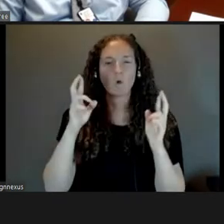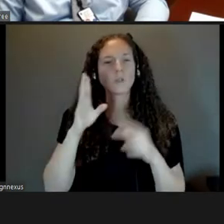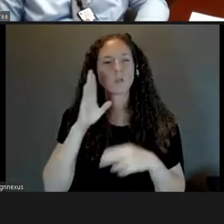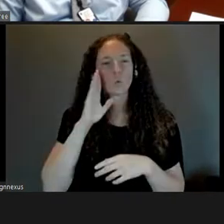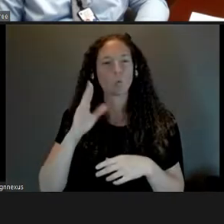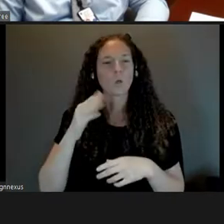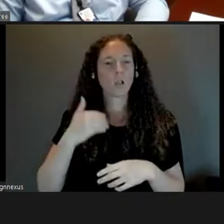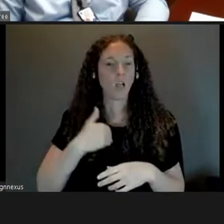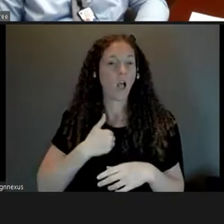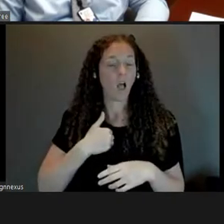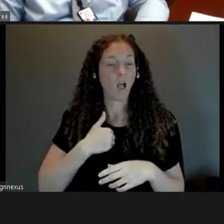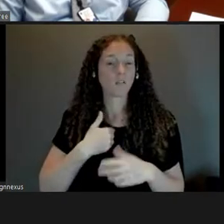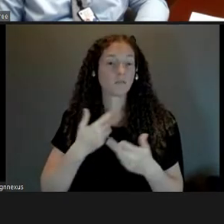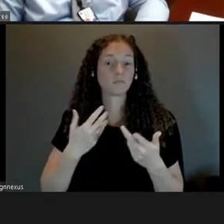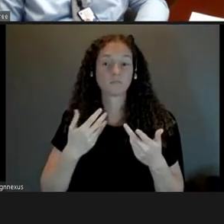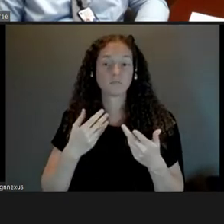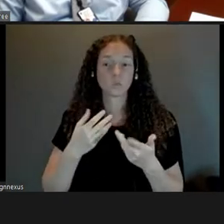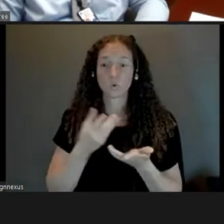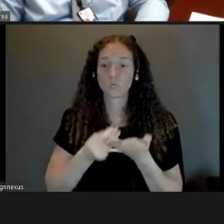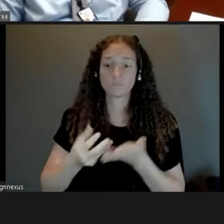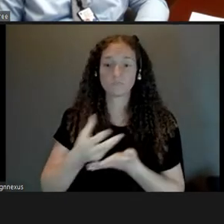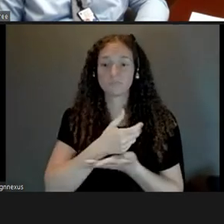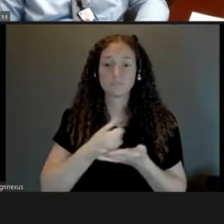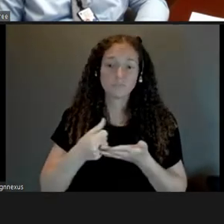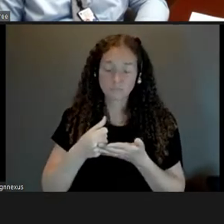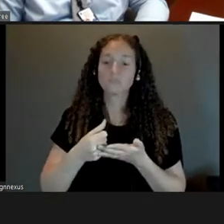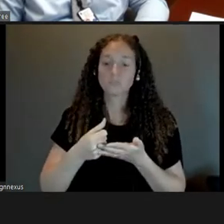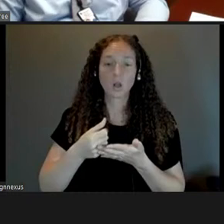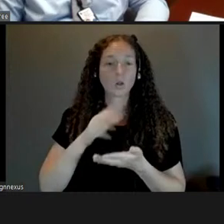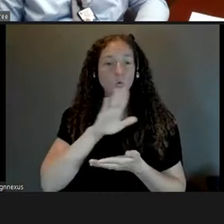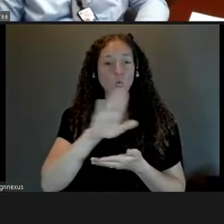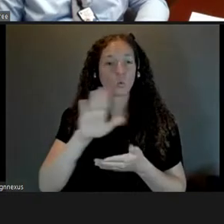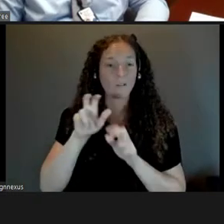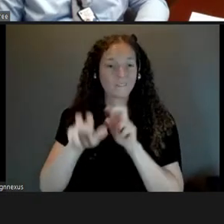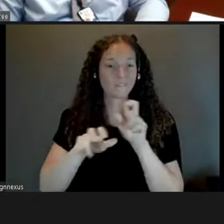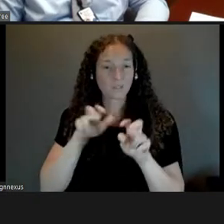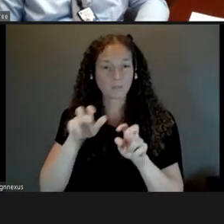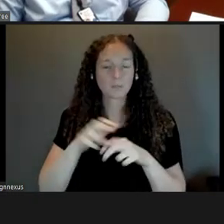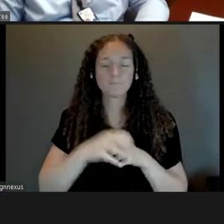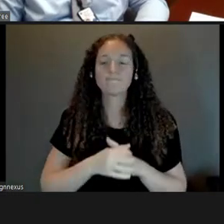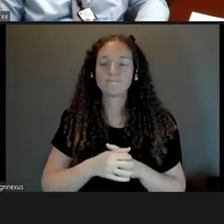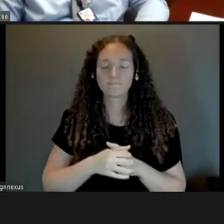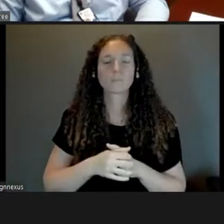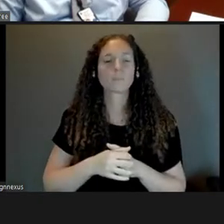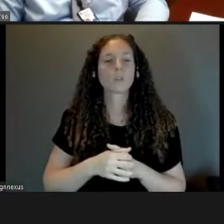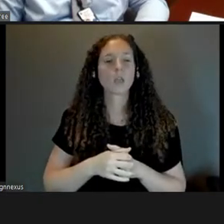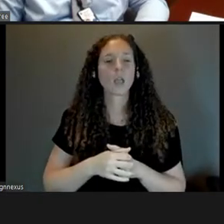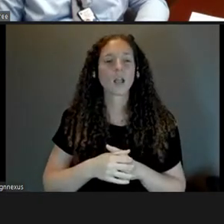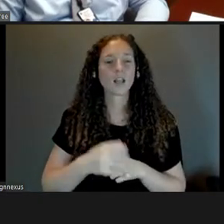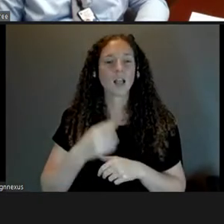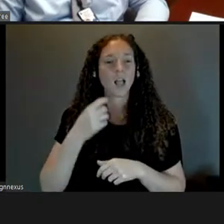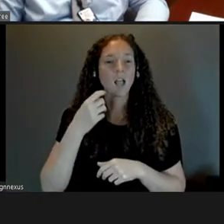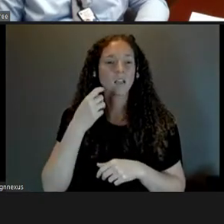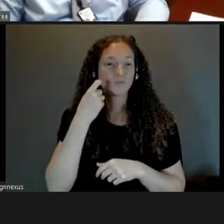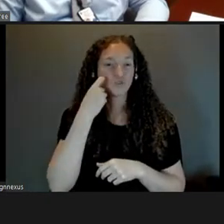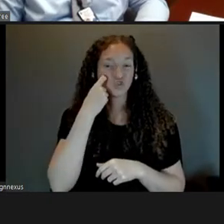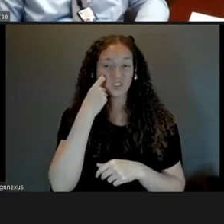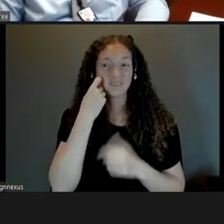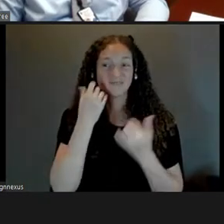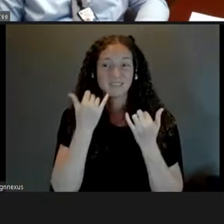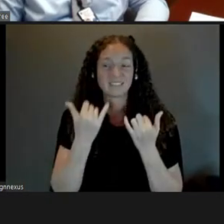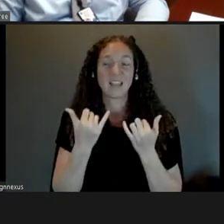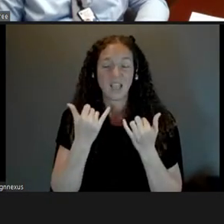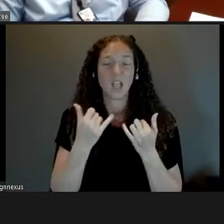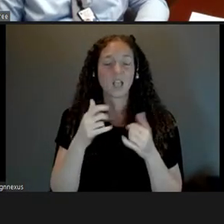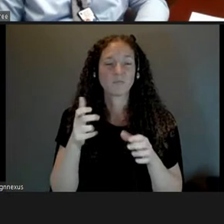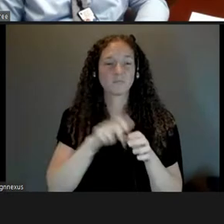the MTA just by keeping your ridership levels on that line. Last quick point, I came off the 544 Express train today.